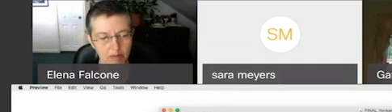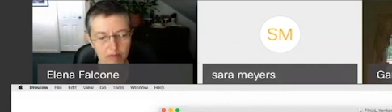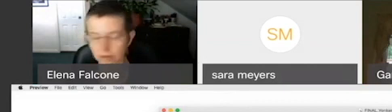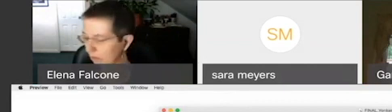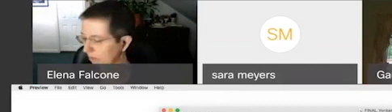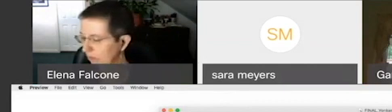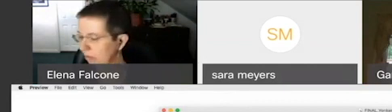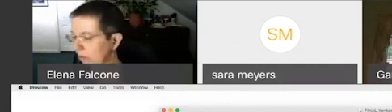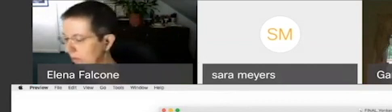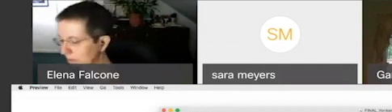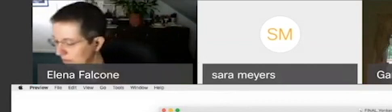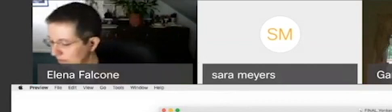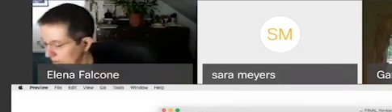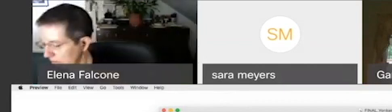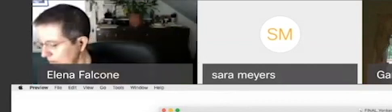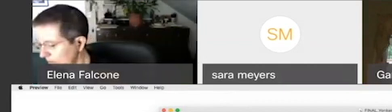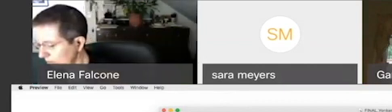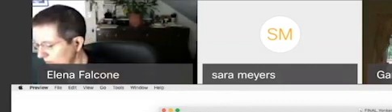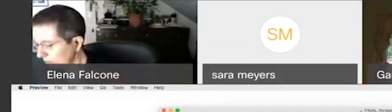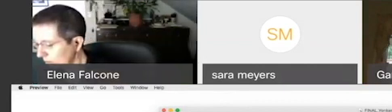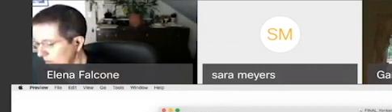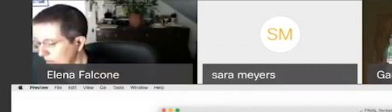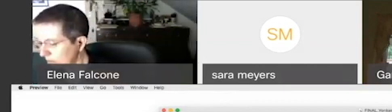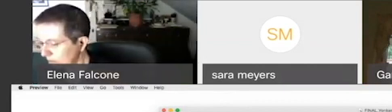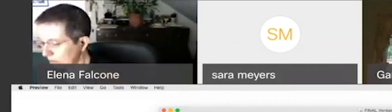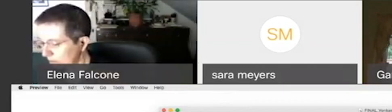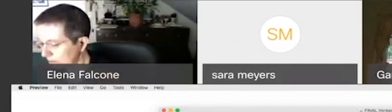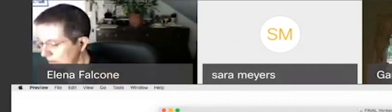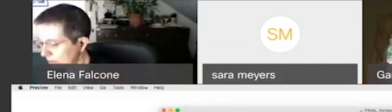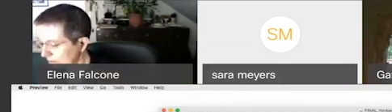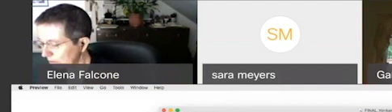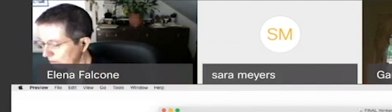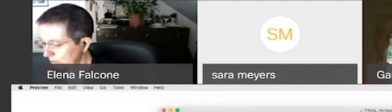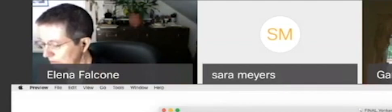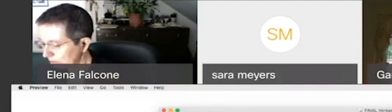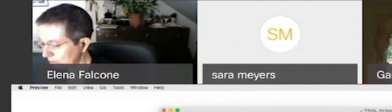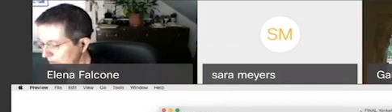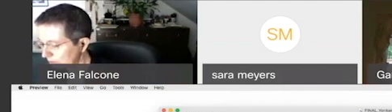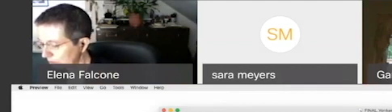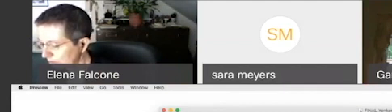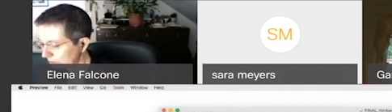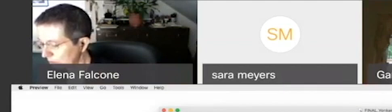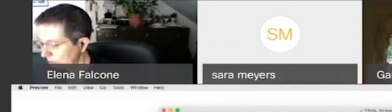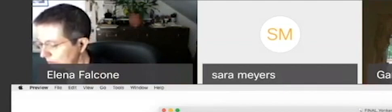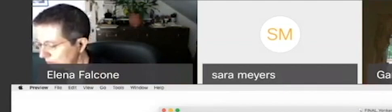by a nursing agency, a nurse working for an agency. Now,